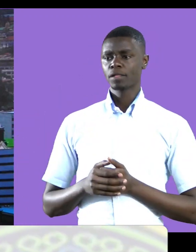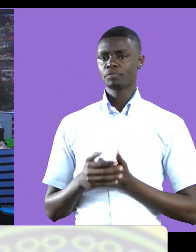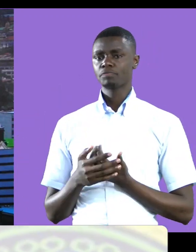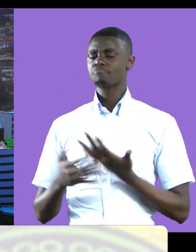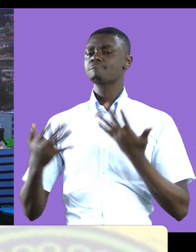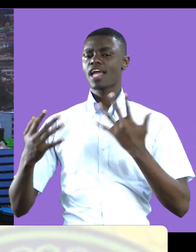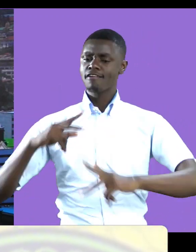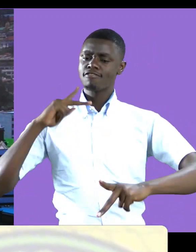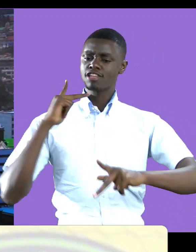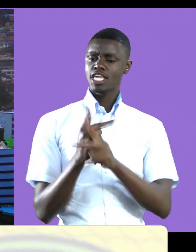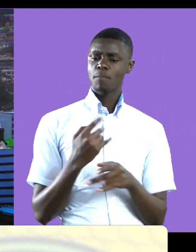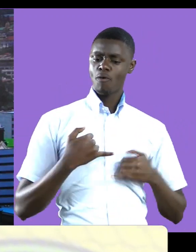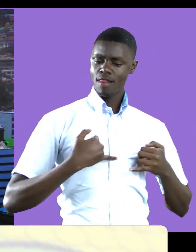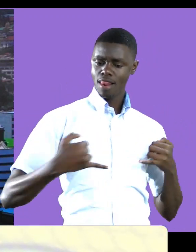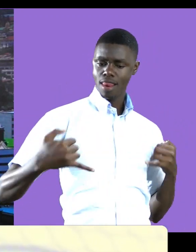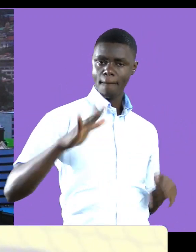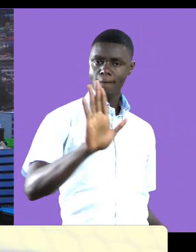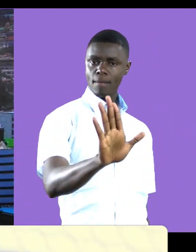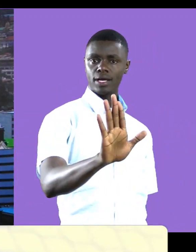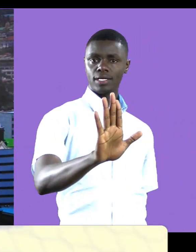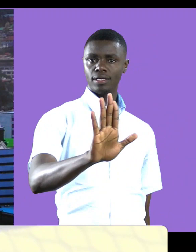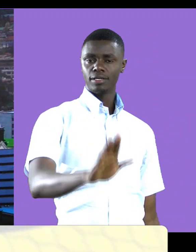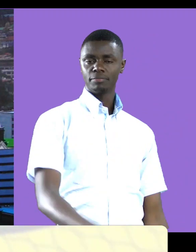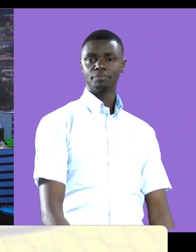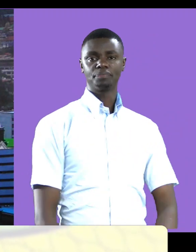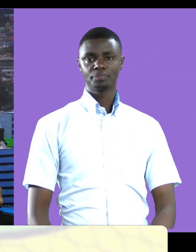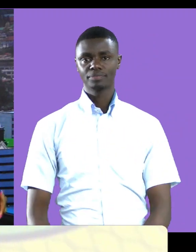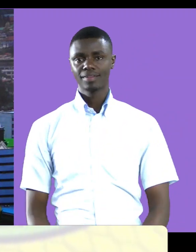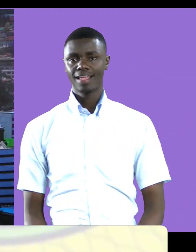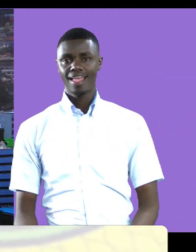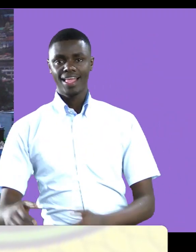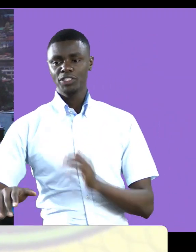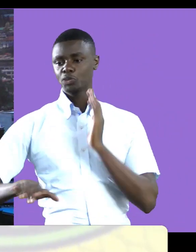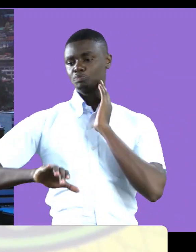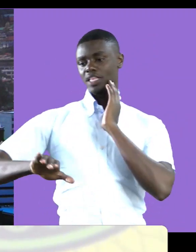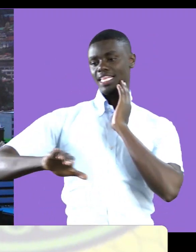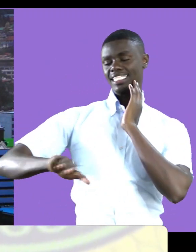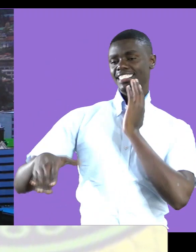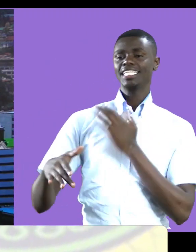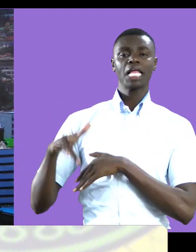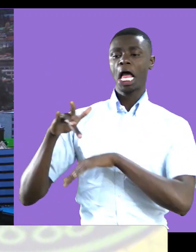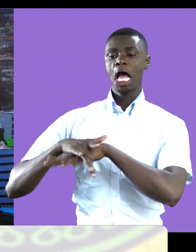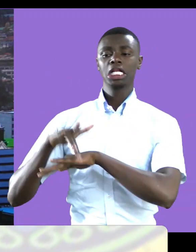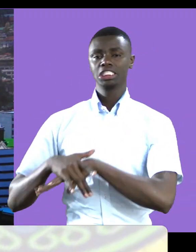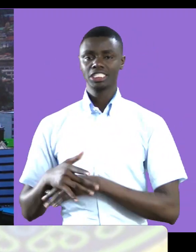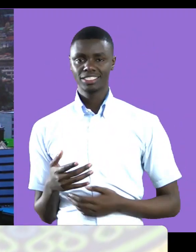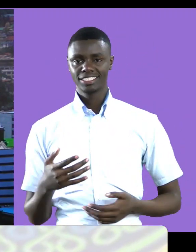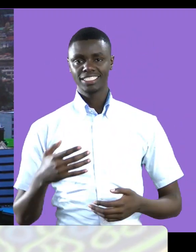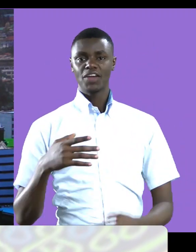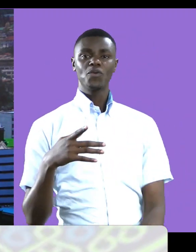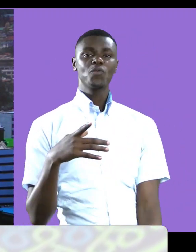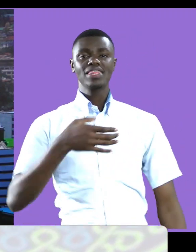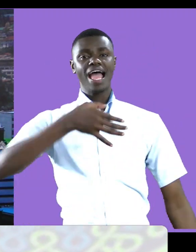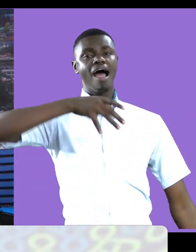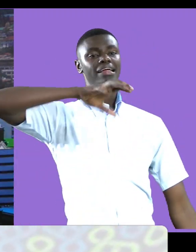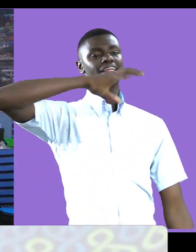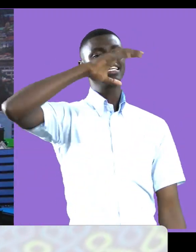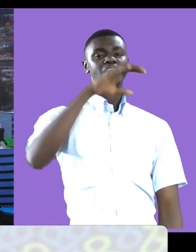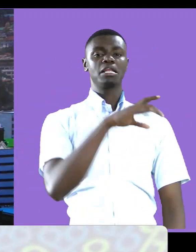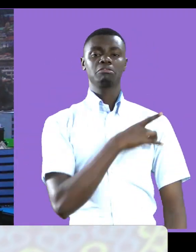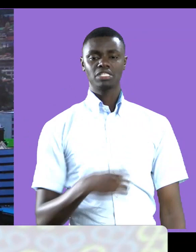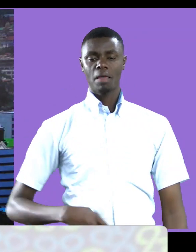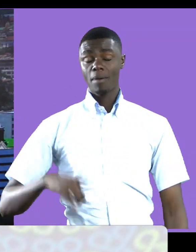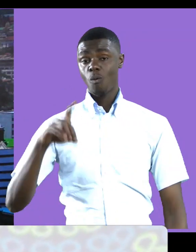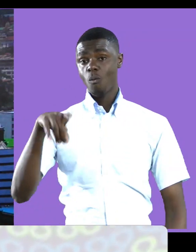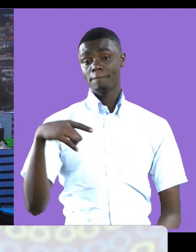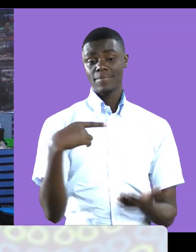keep on your lane Hey, two Alice, Smollett. I know, this being like December. Yeah. Hey, we have to discuss. Si